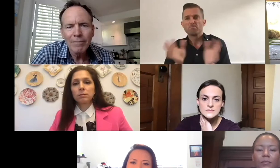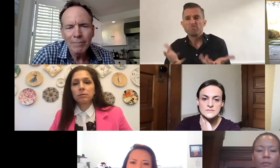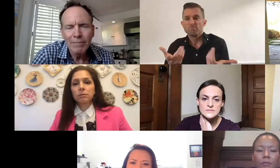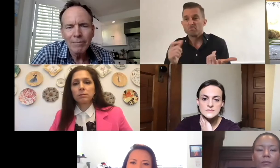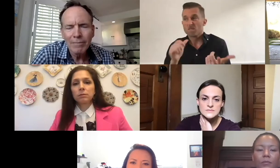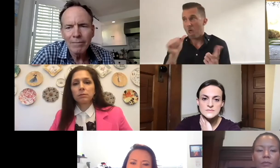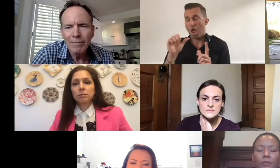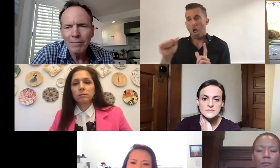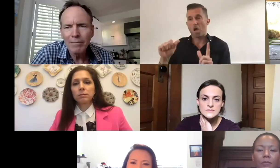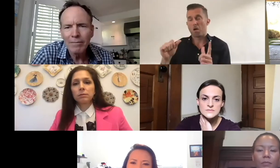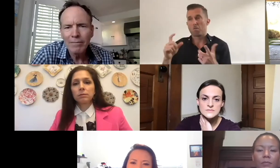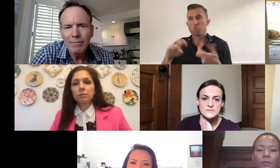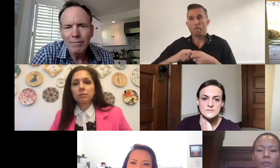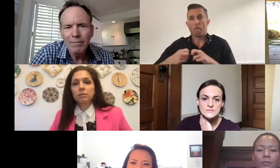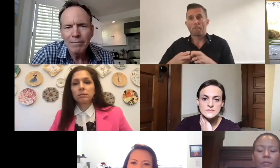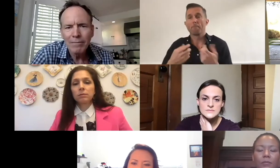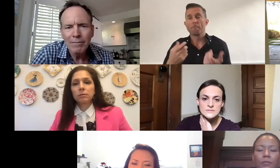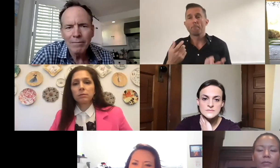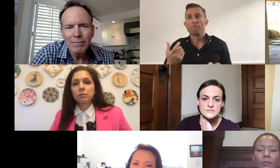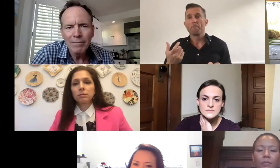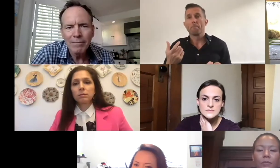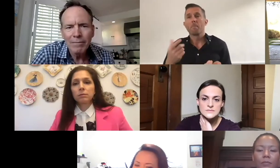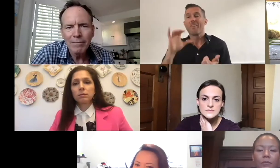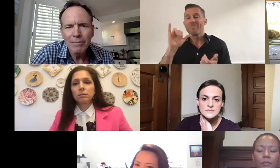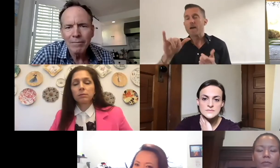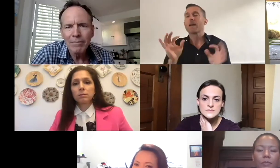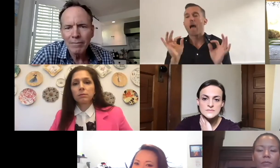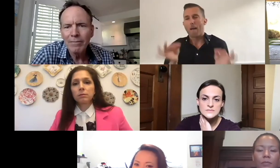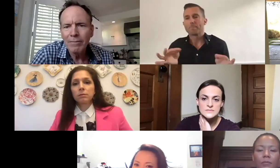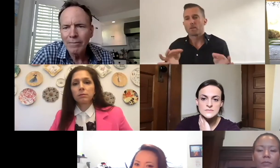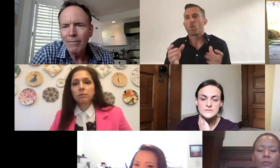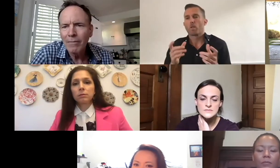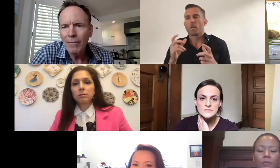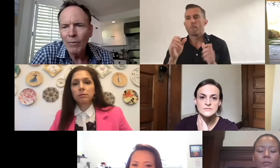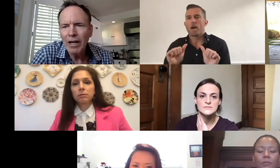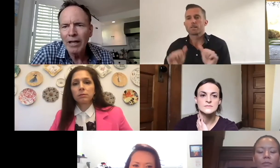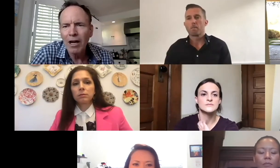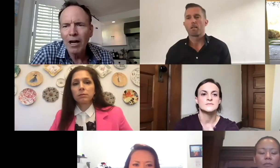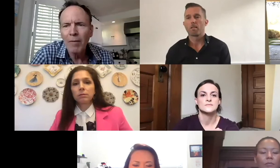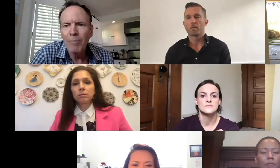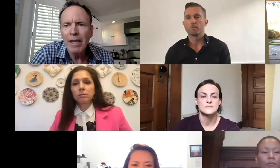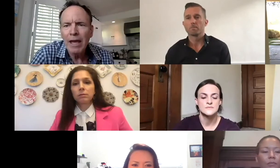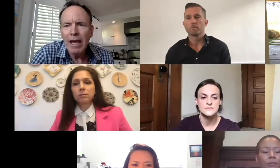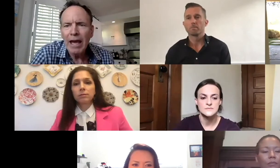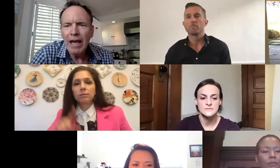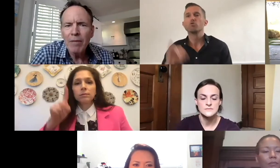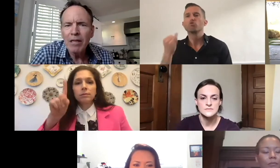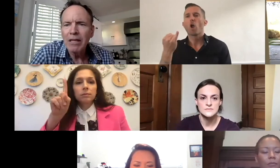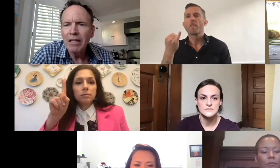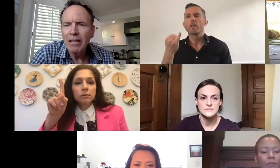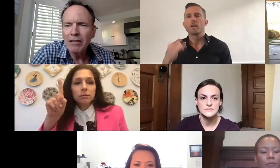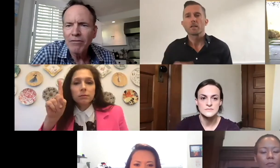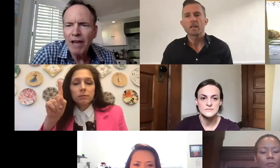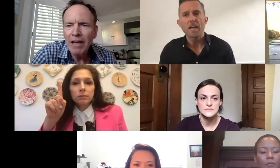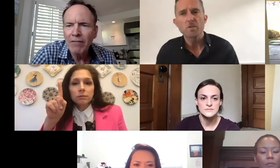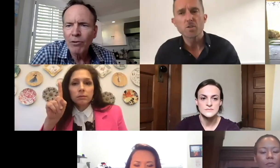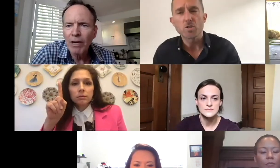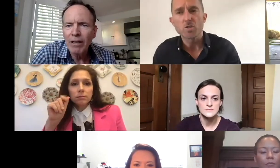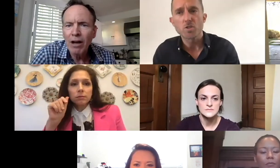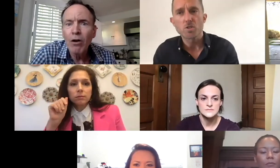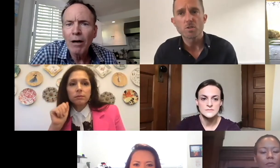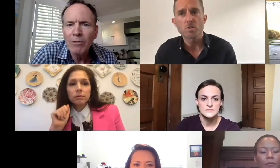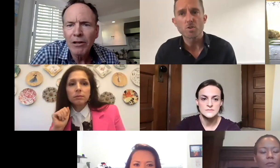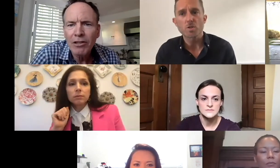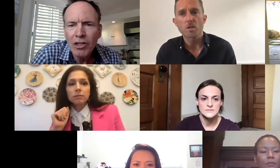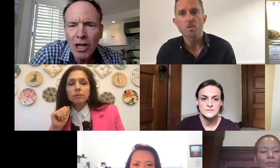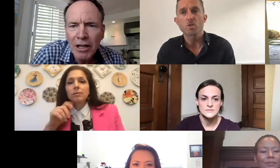And that's absolutely possible to do. Great. Amy is a fan of great. Oh,